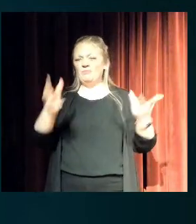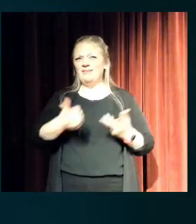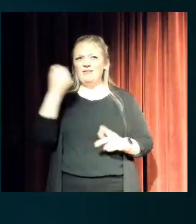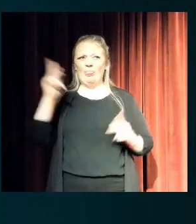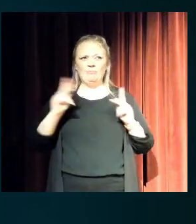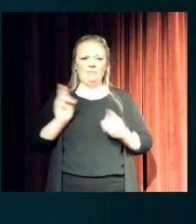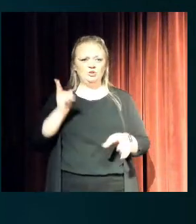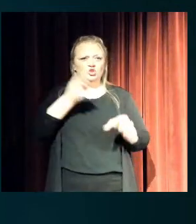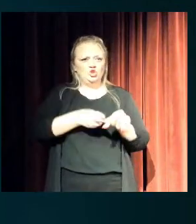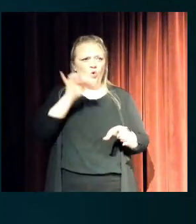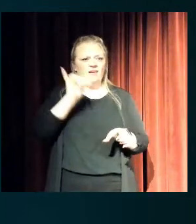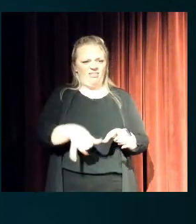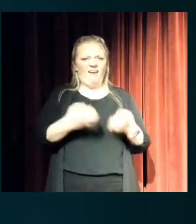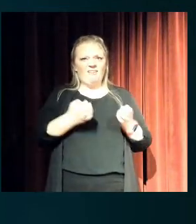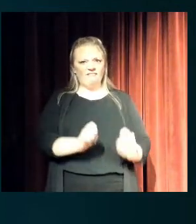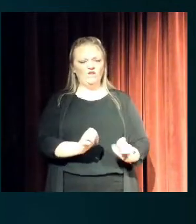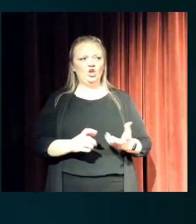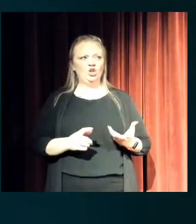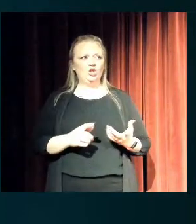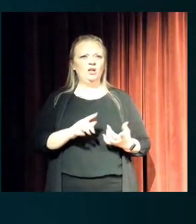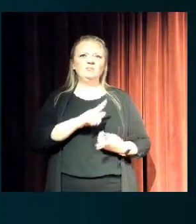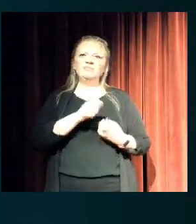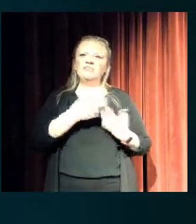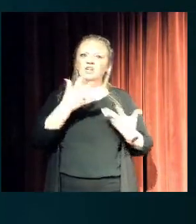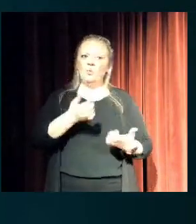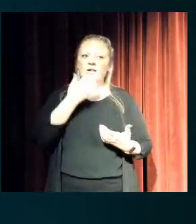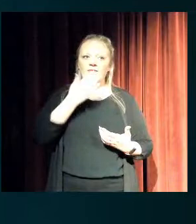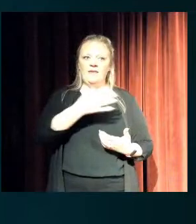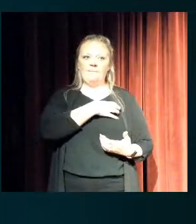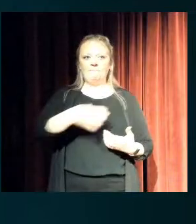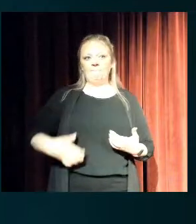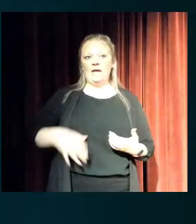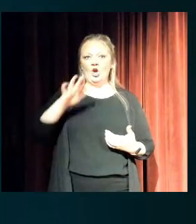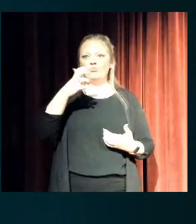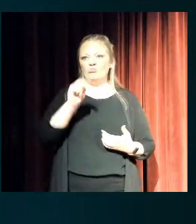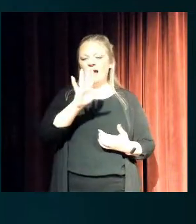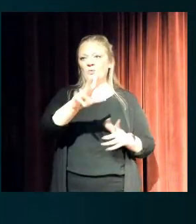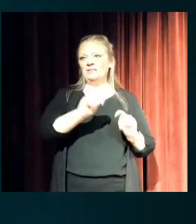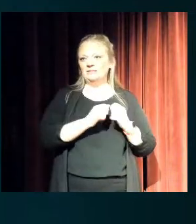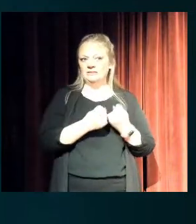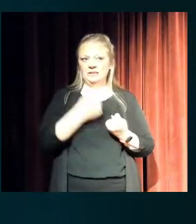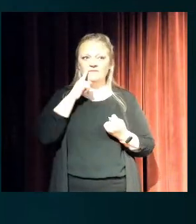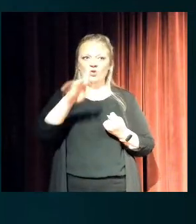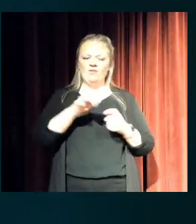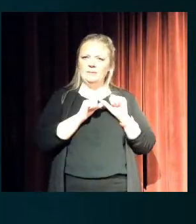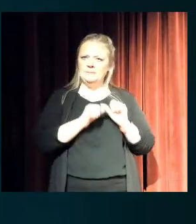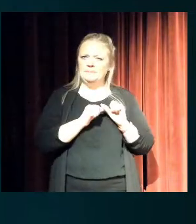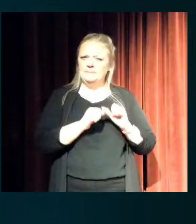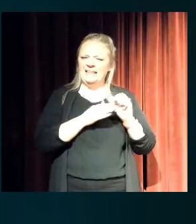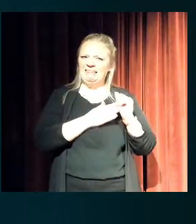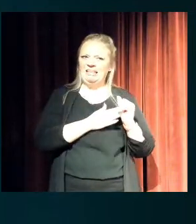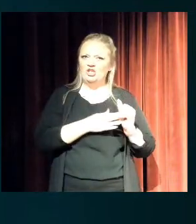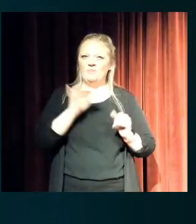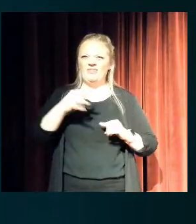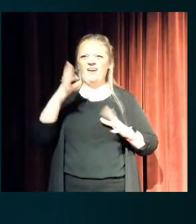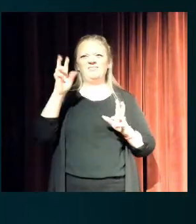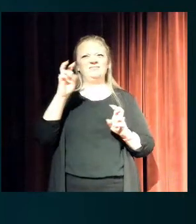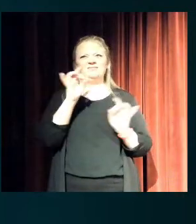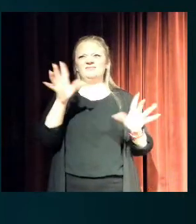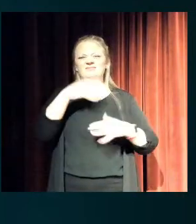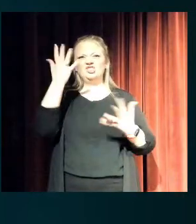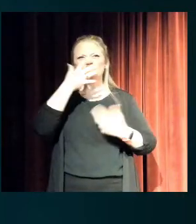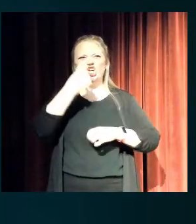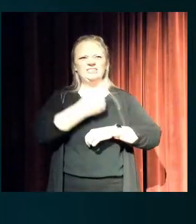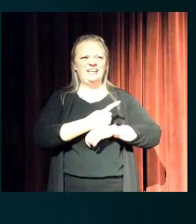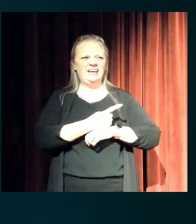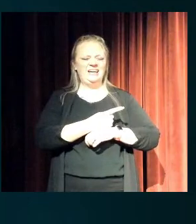others joined that effort. I especially want to thank Mayor Byron Brown and his team for their steady leadership on that dark day and in the